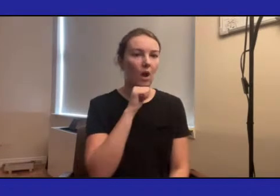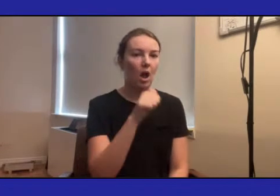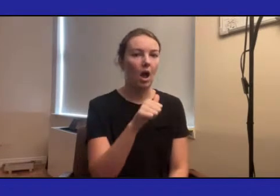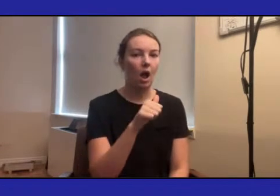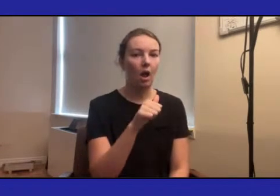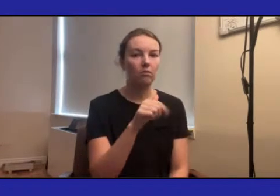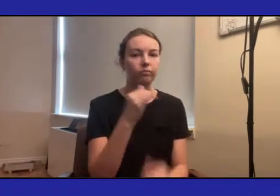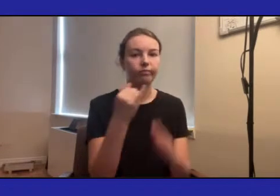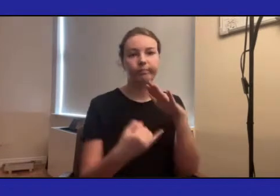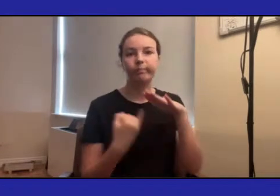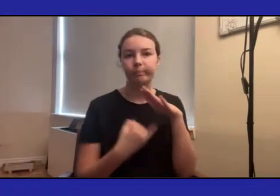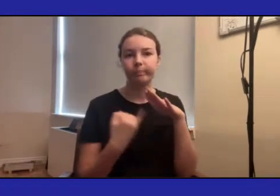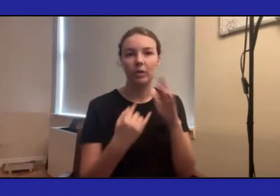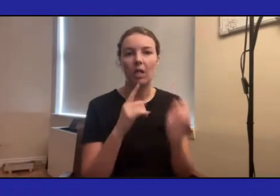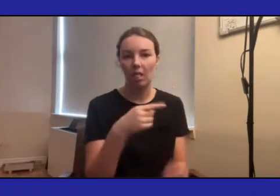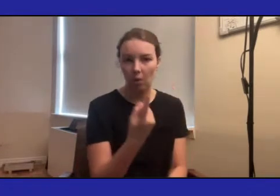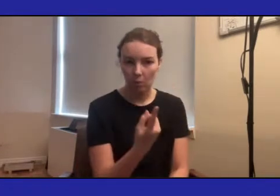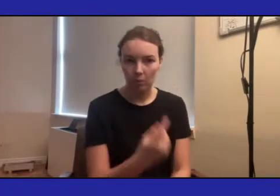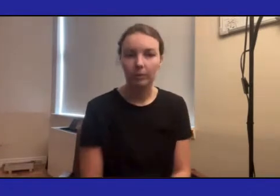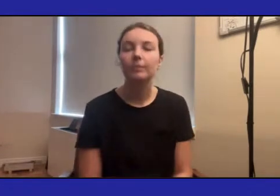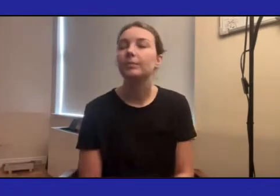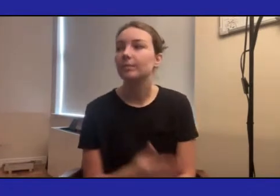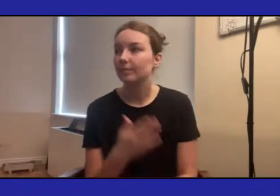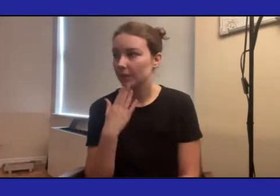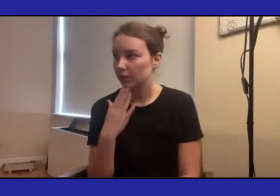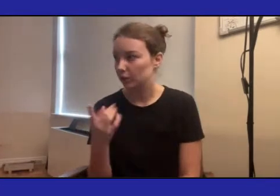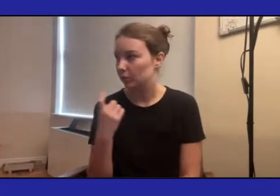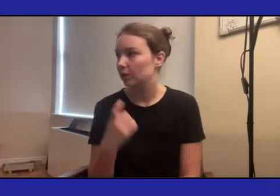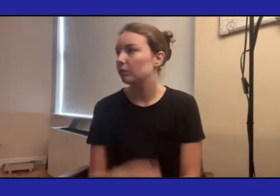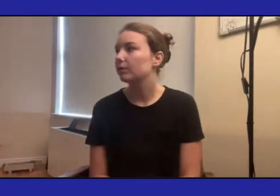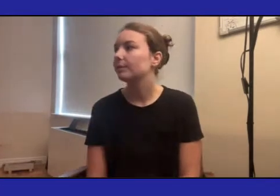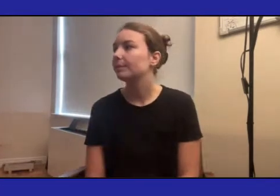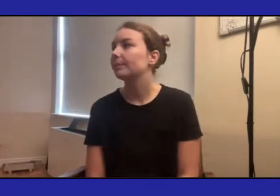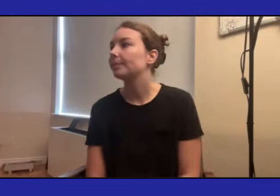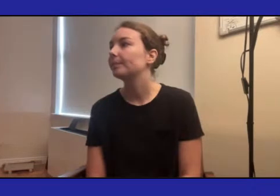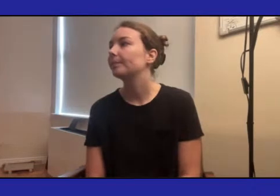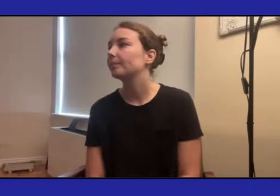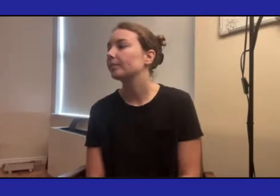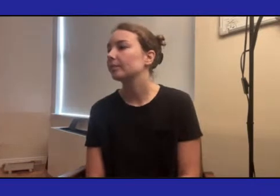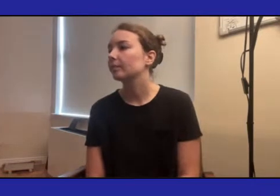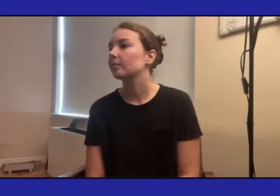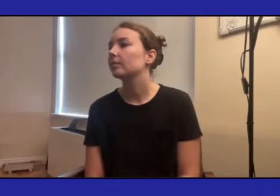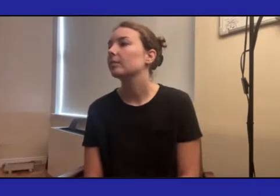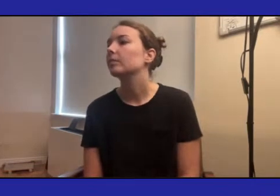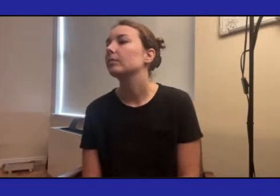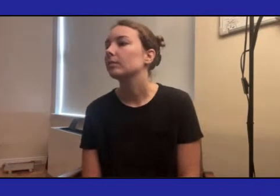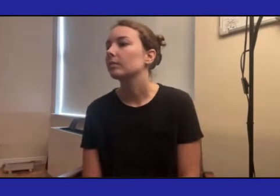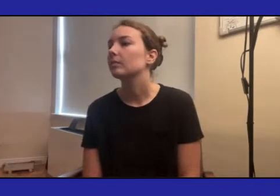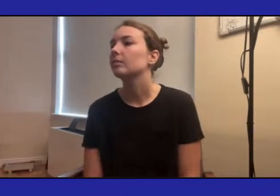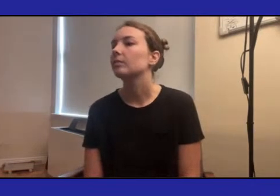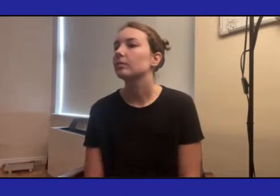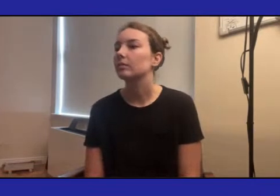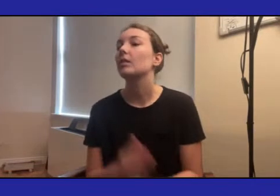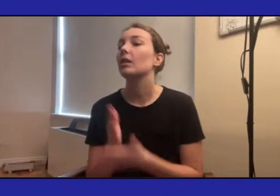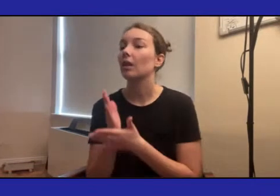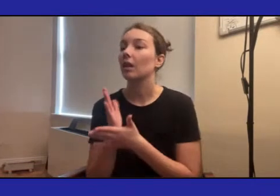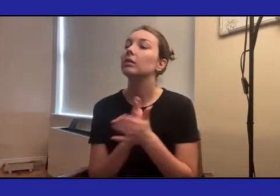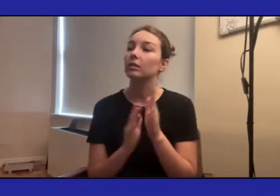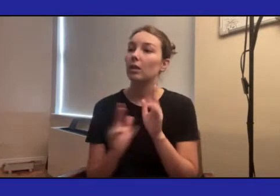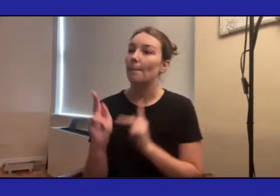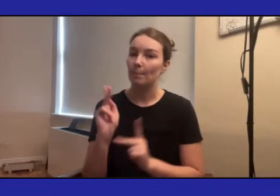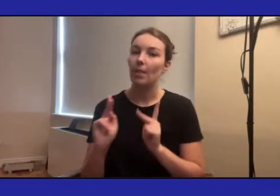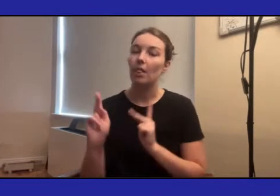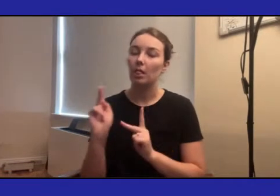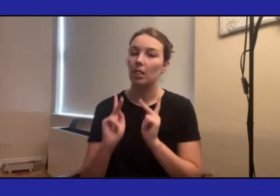that's a very good question. And I have to say that some folks in supply chain have been trying